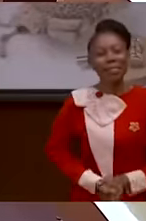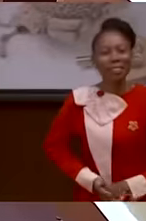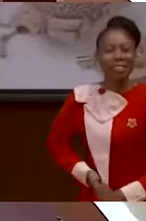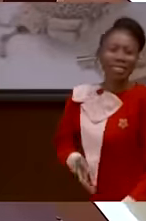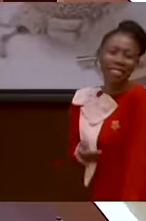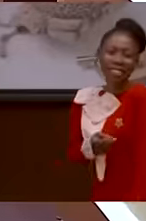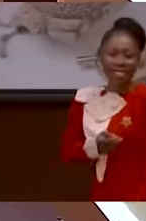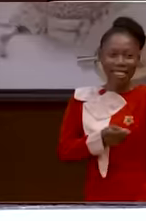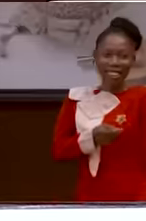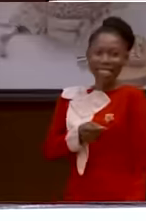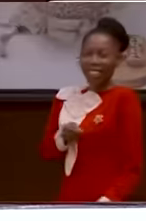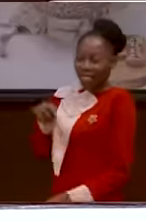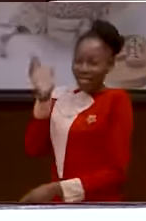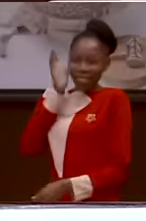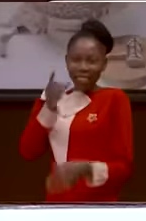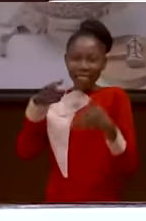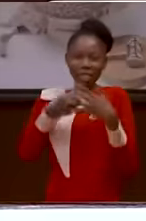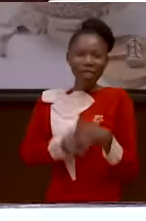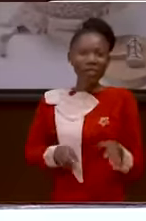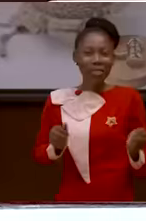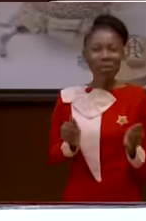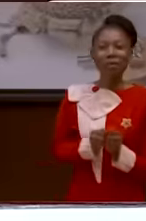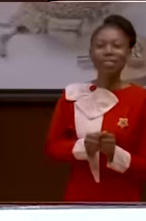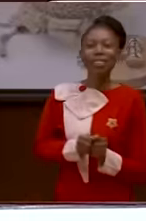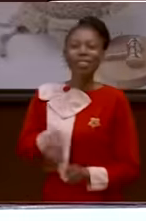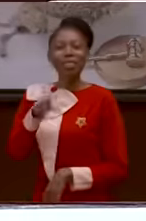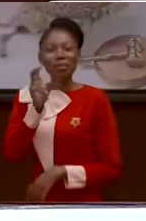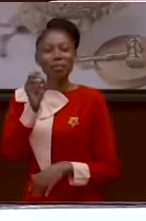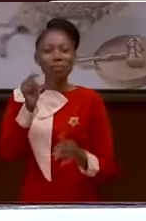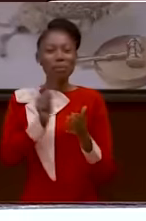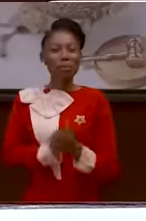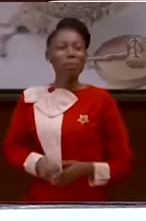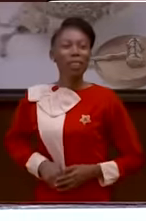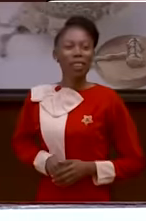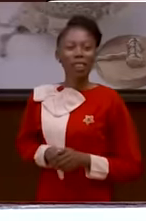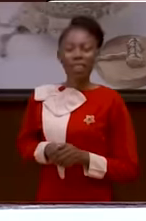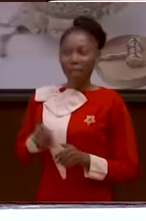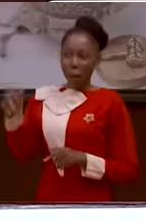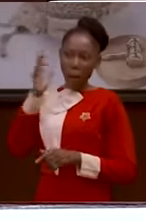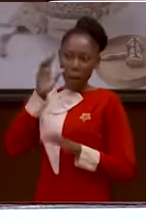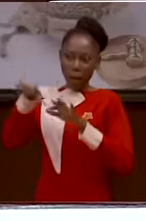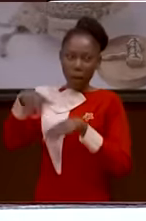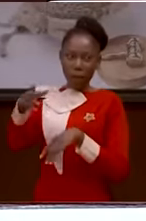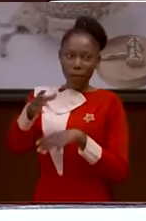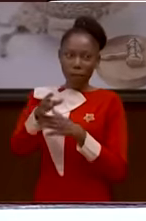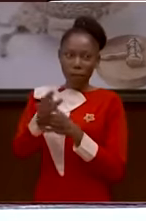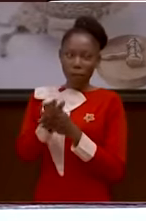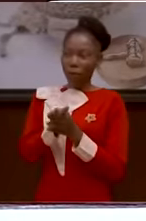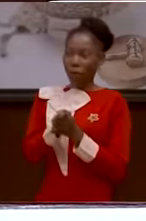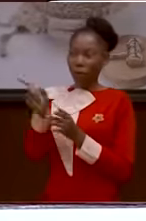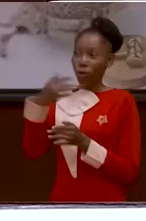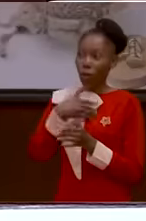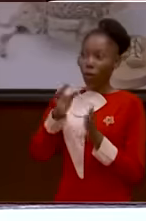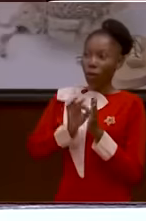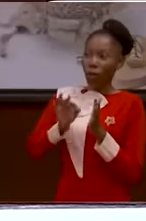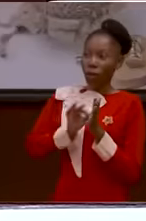Okay, so he's going to start giving 30,000 is convenient to you by now. Yes, ma. So he's going to start giving you 30,000. You have bank